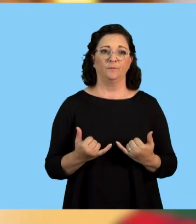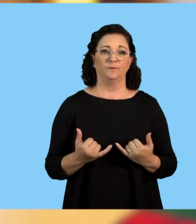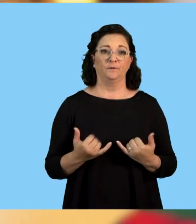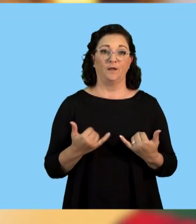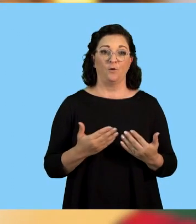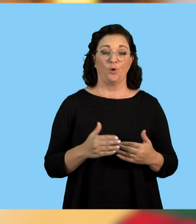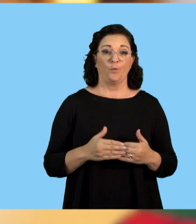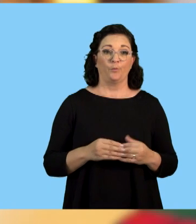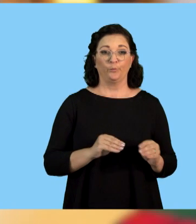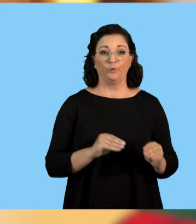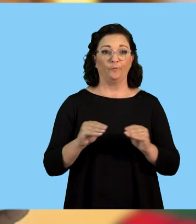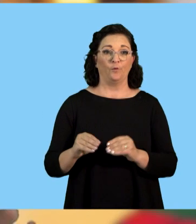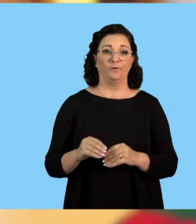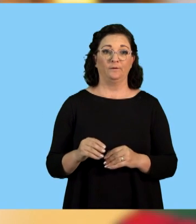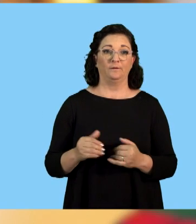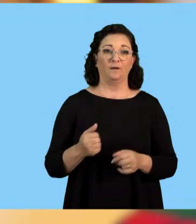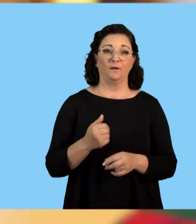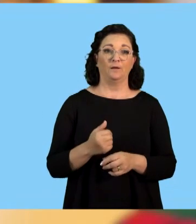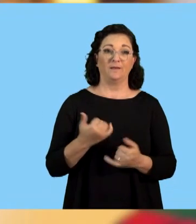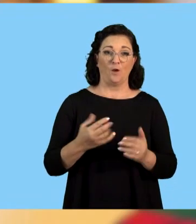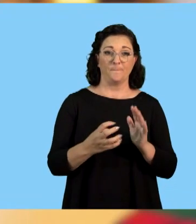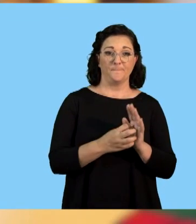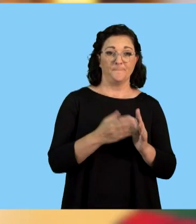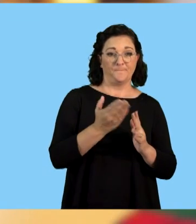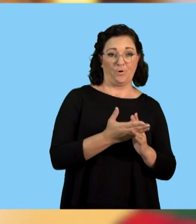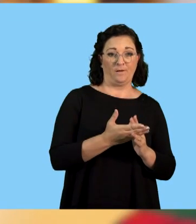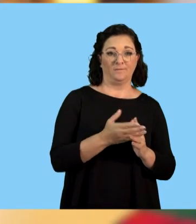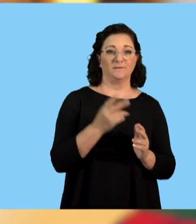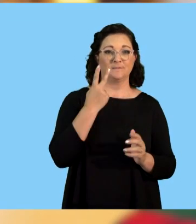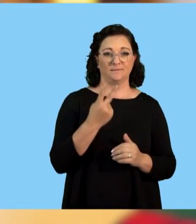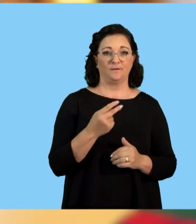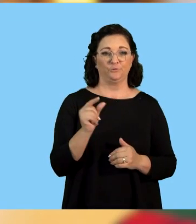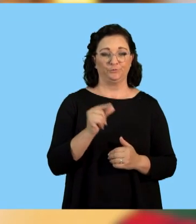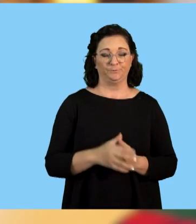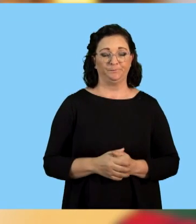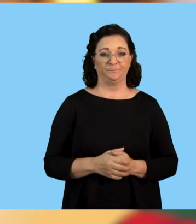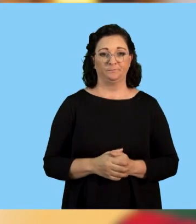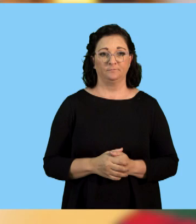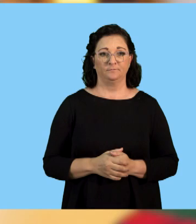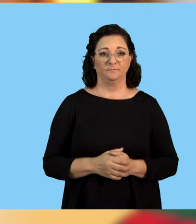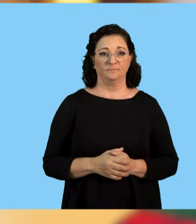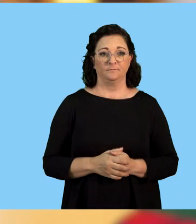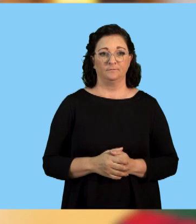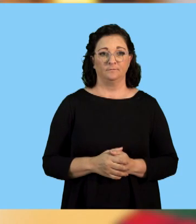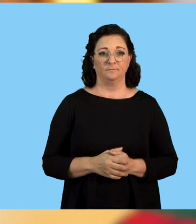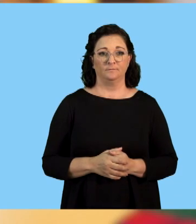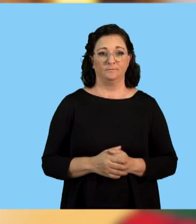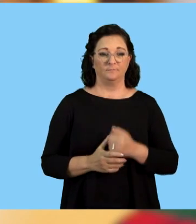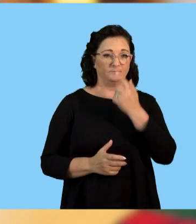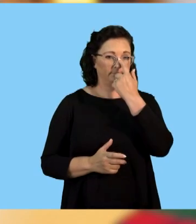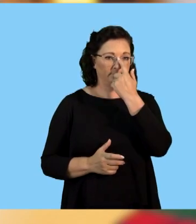right? Now, before we move on, learners, we're just going to go for a quick ad break, and I will see you just after this.